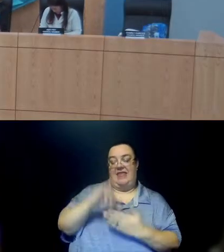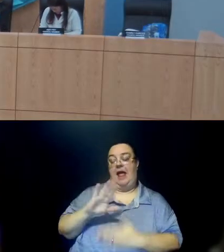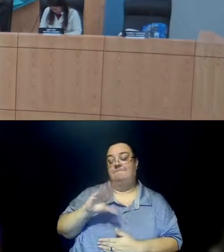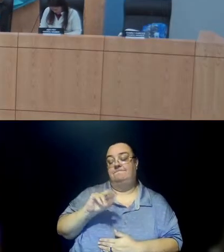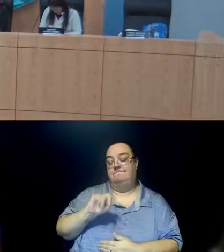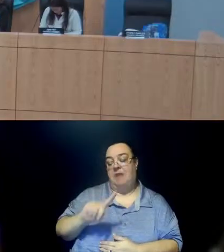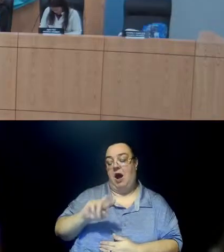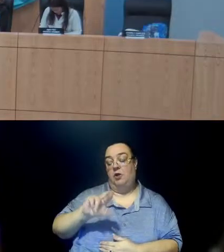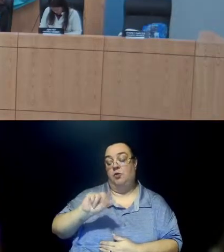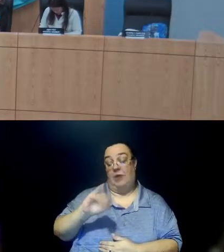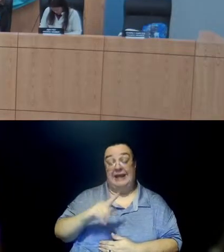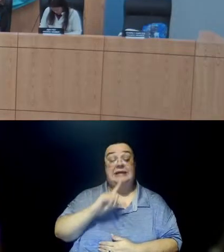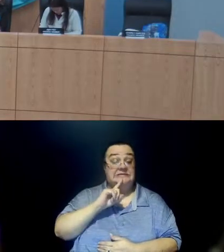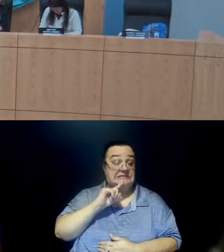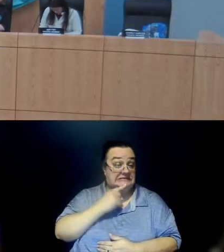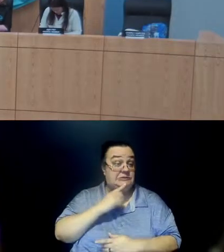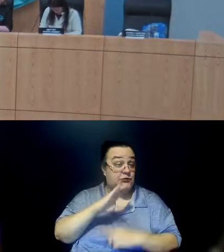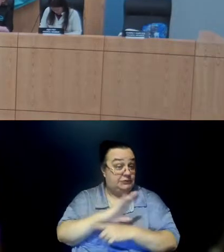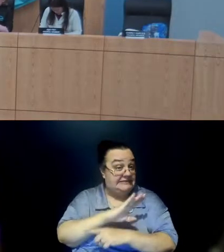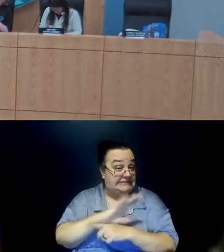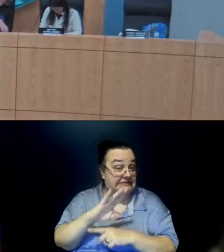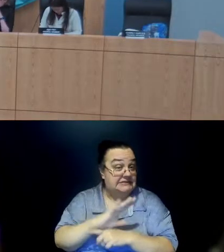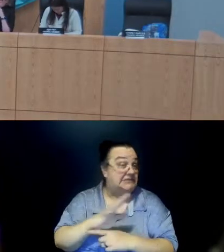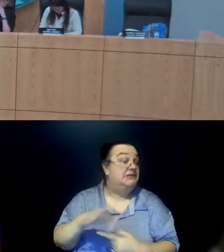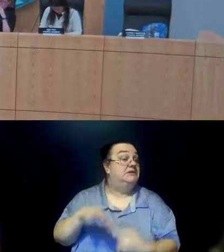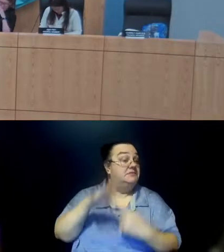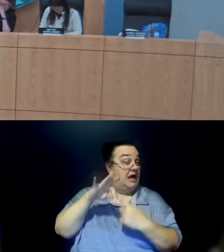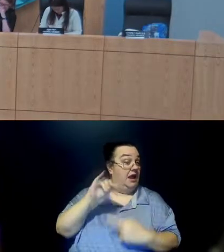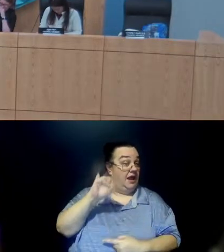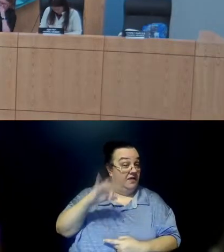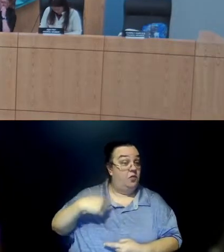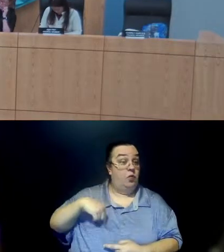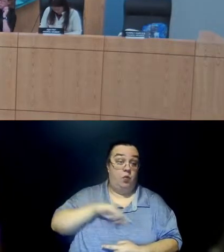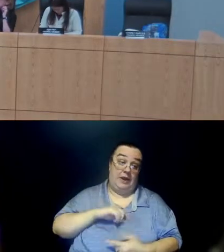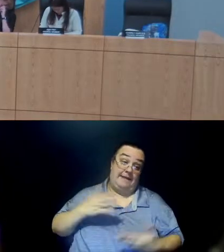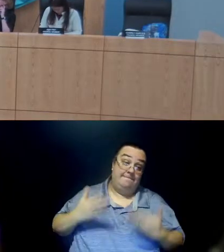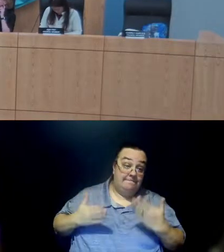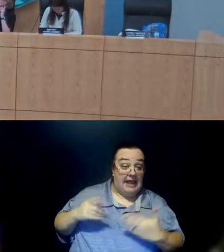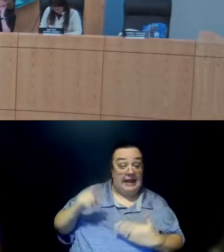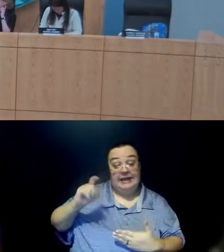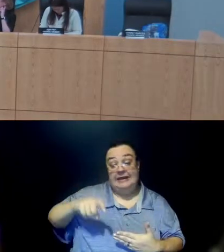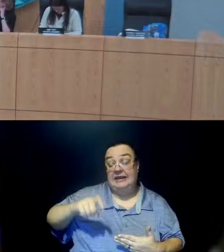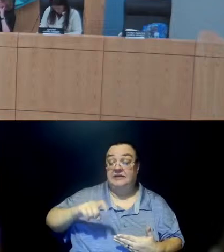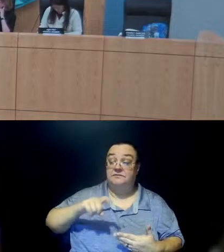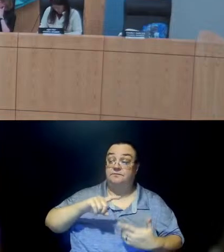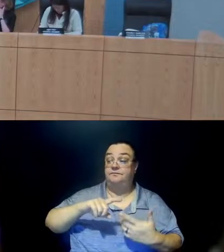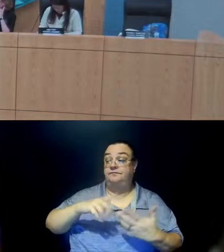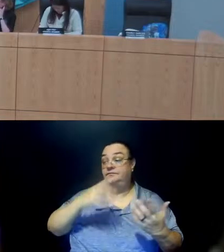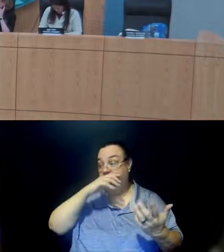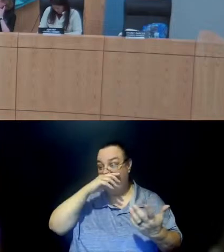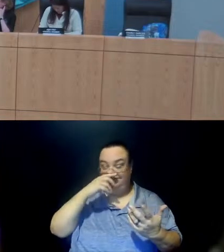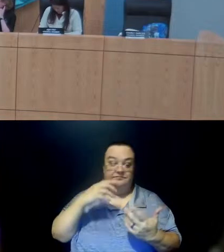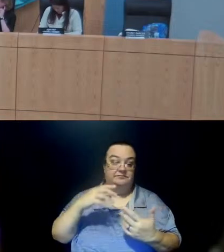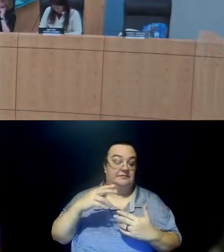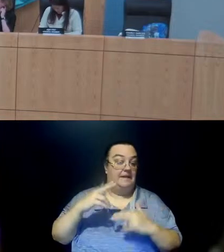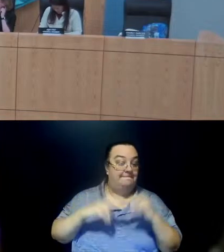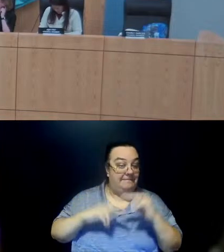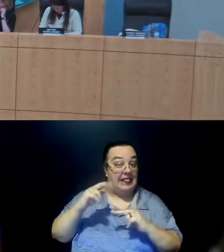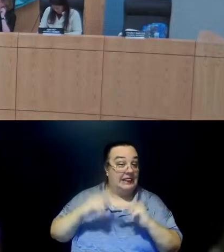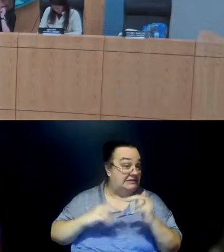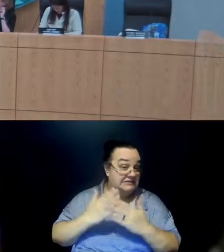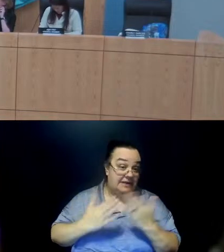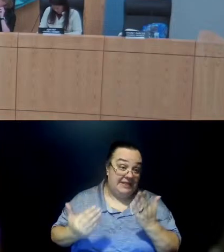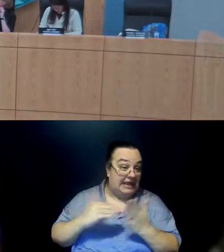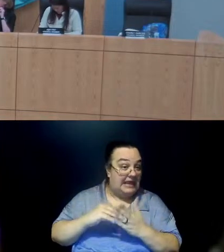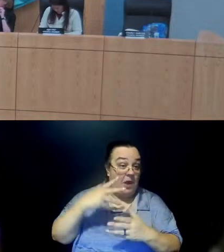is serious business, especially if we may need to build something again in the next